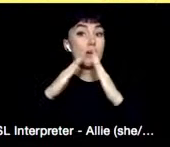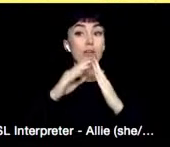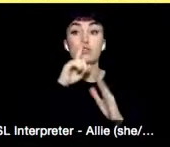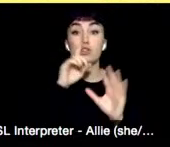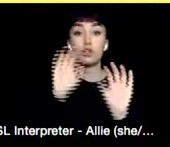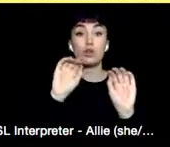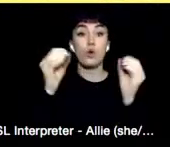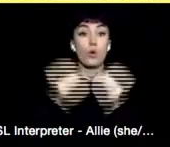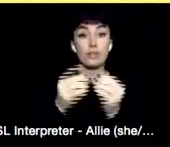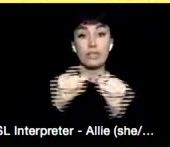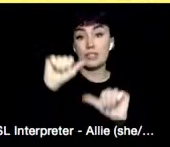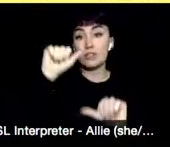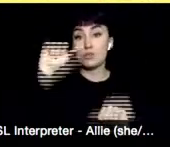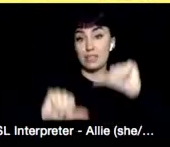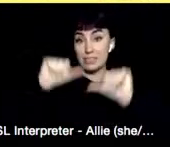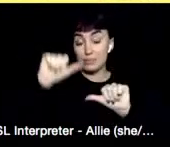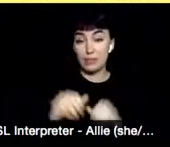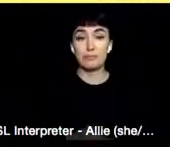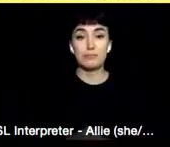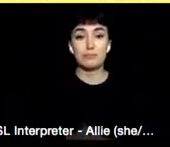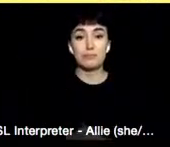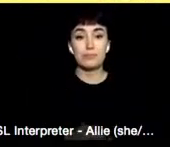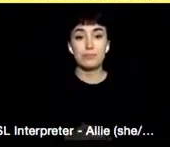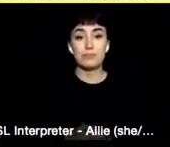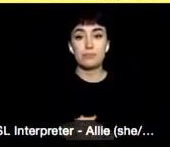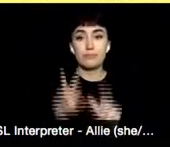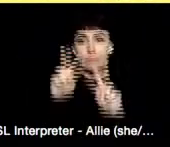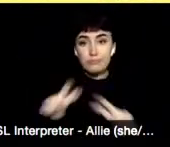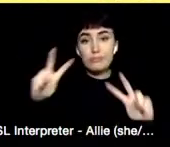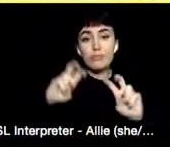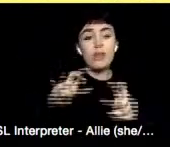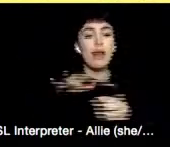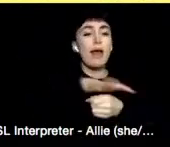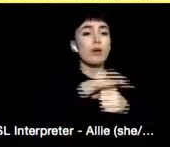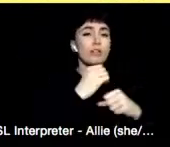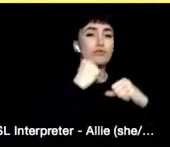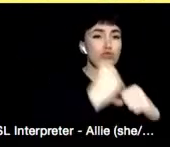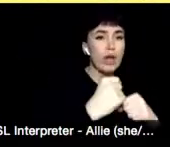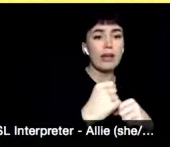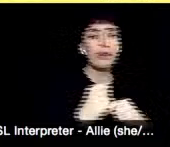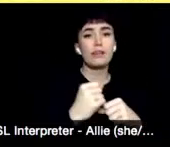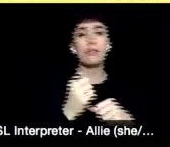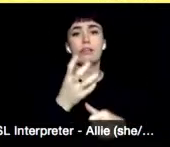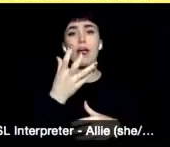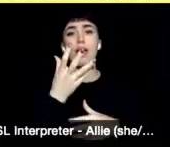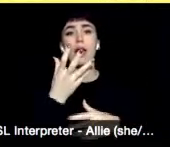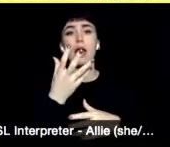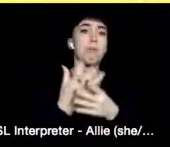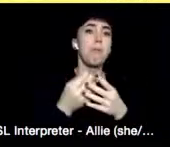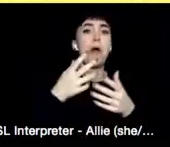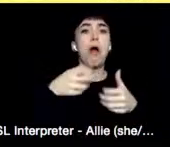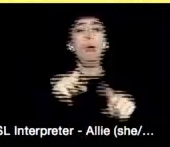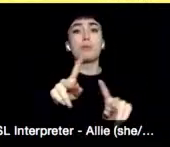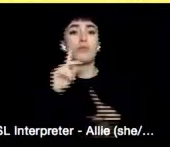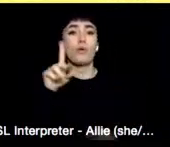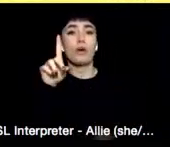organizational assessment looking at areas of strength and opportunity for DEI. As Bill